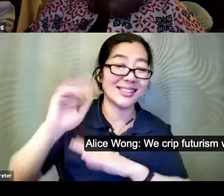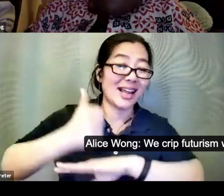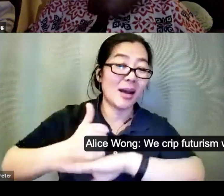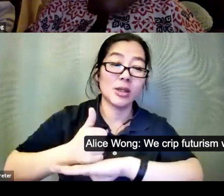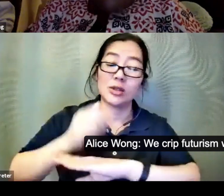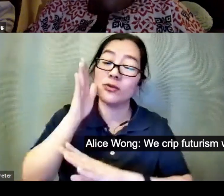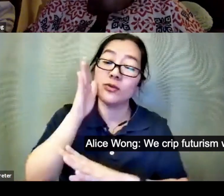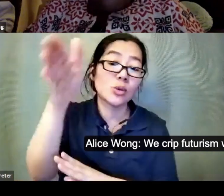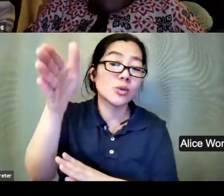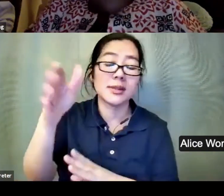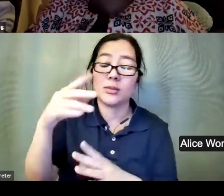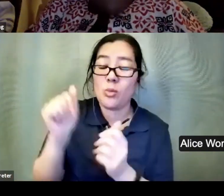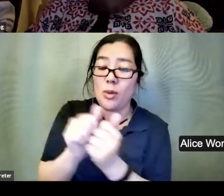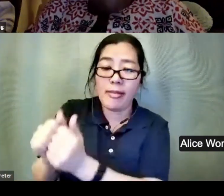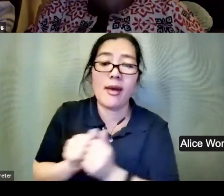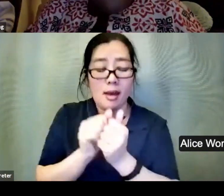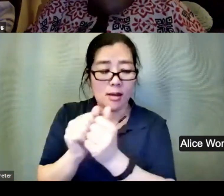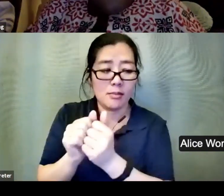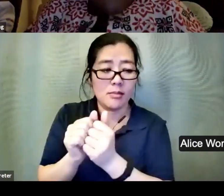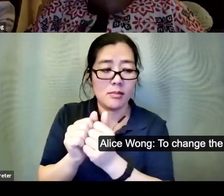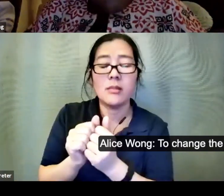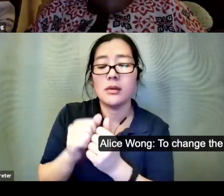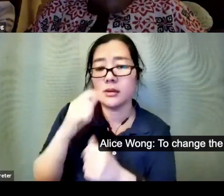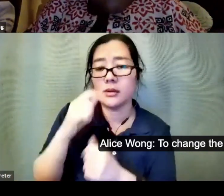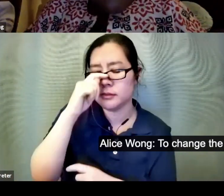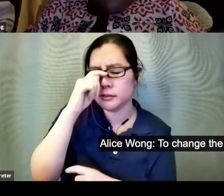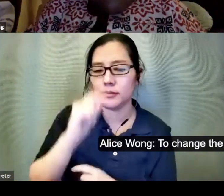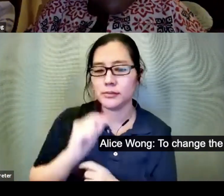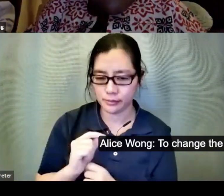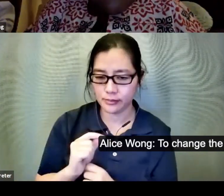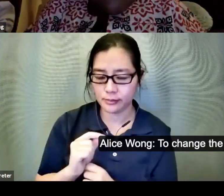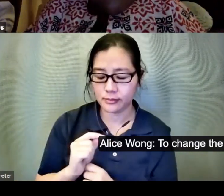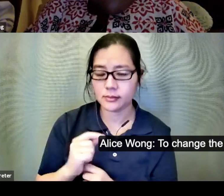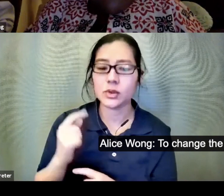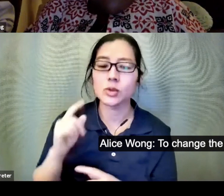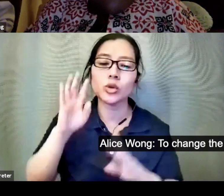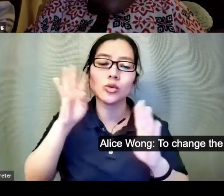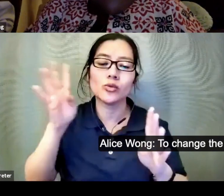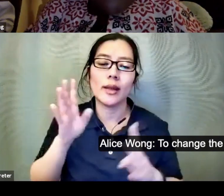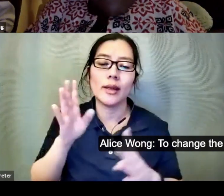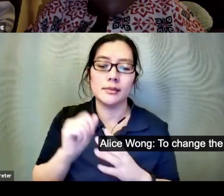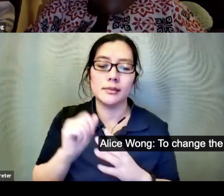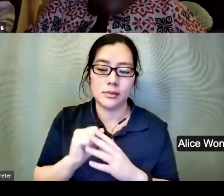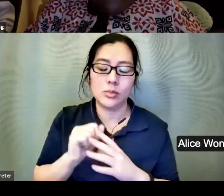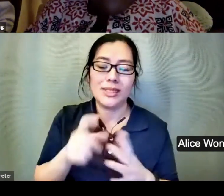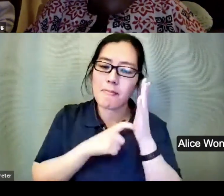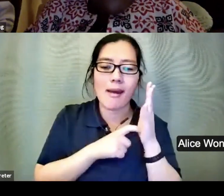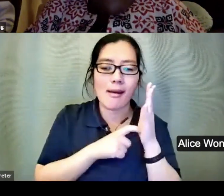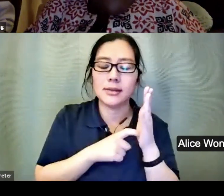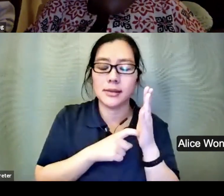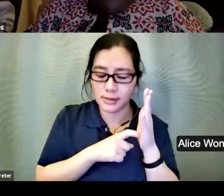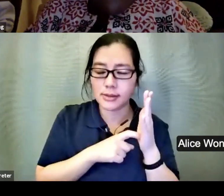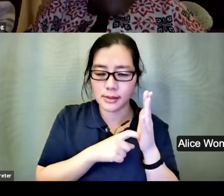We demand and entice the world to change the way things have always been done with